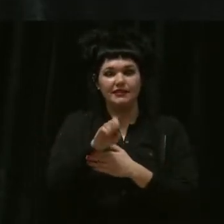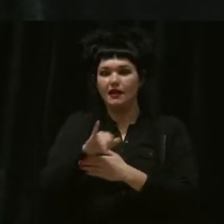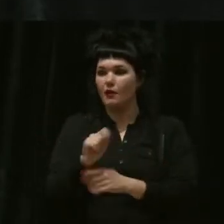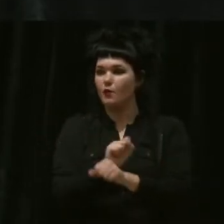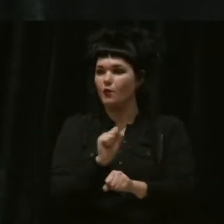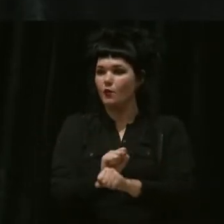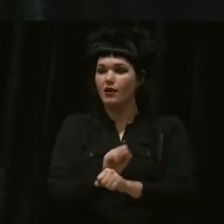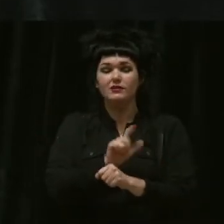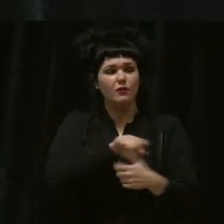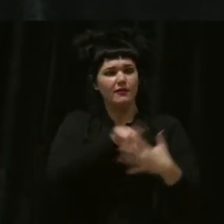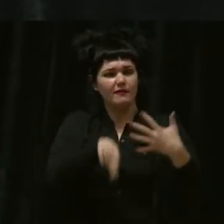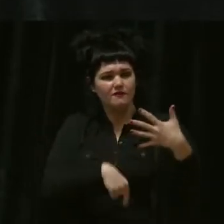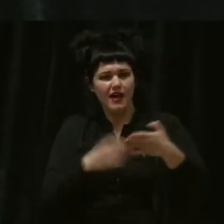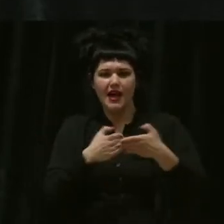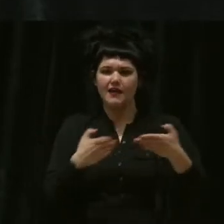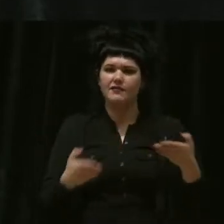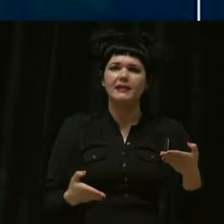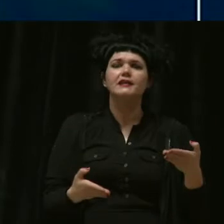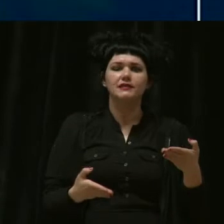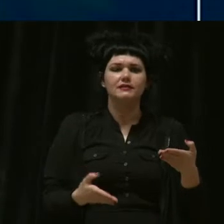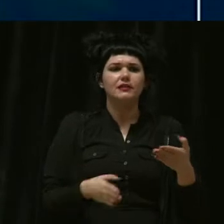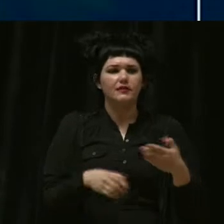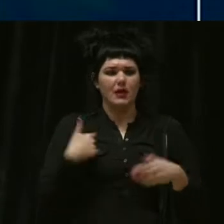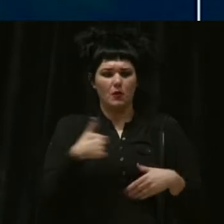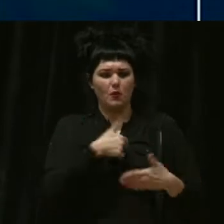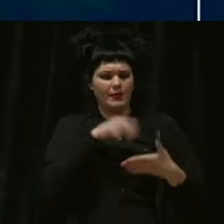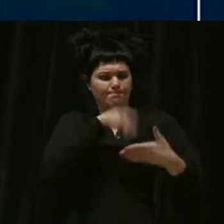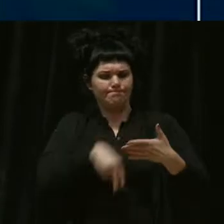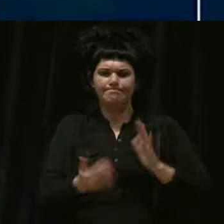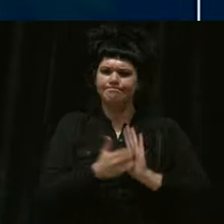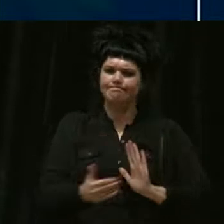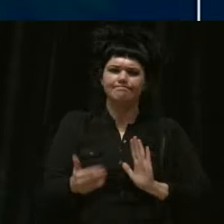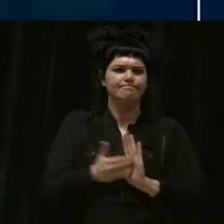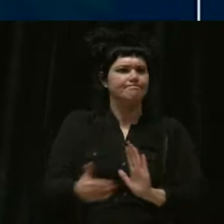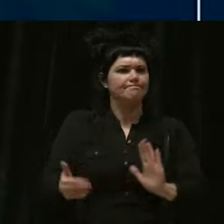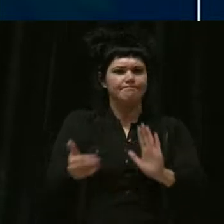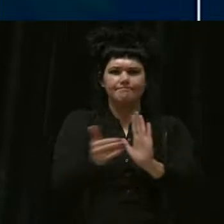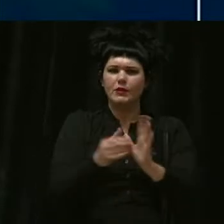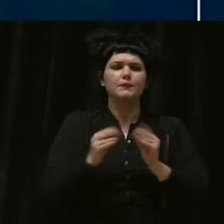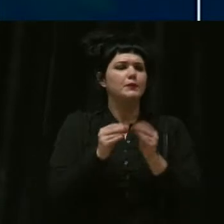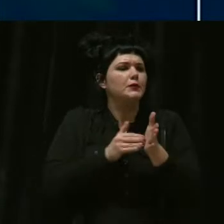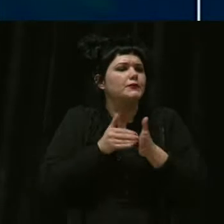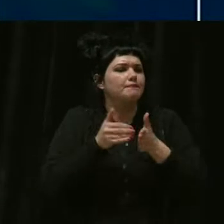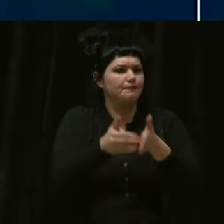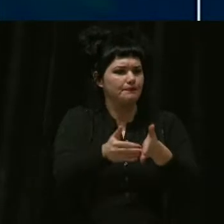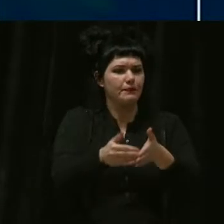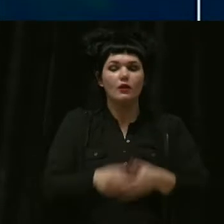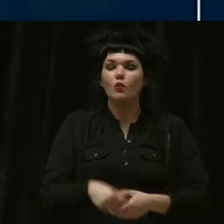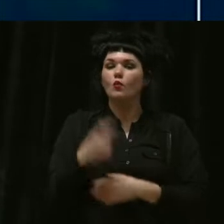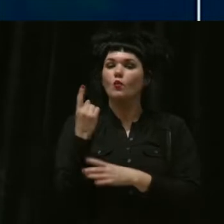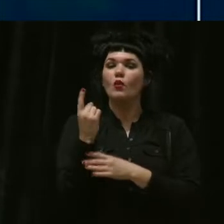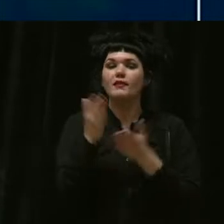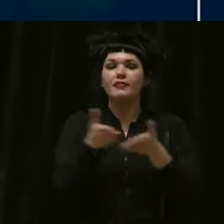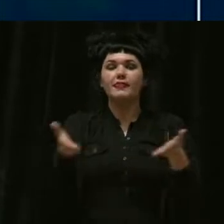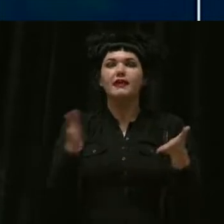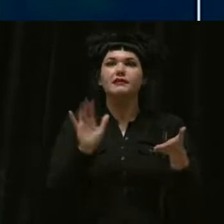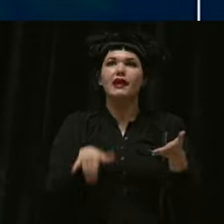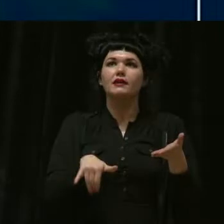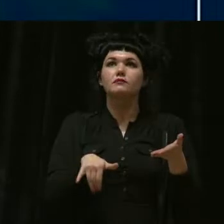heard in terms of the most salient comments that were made. One of the things that